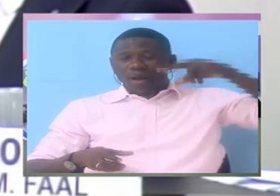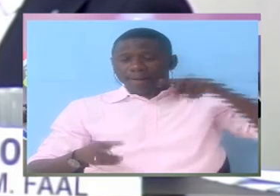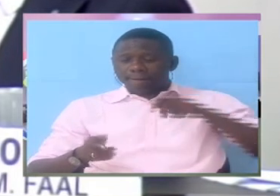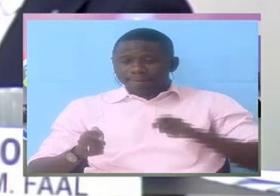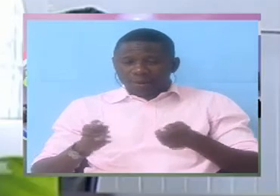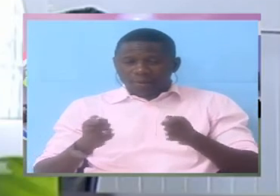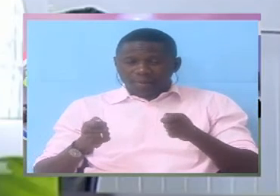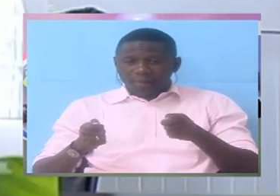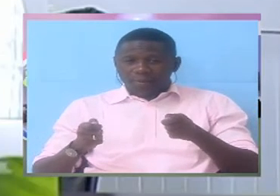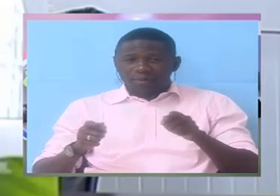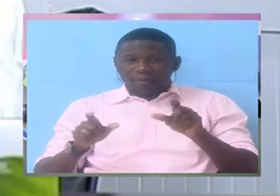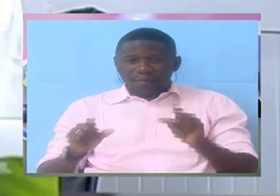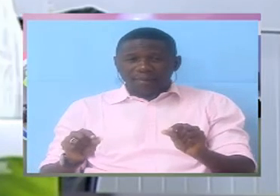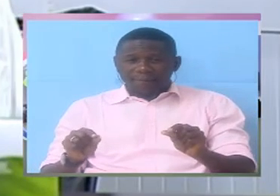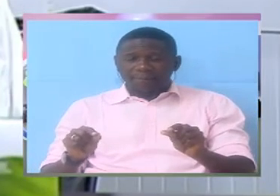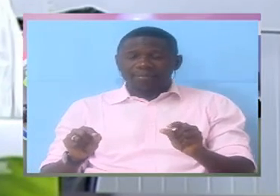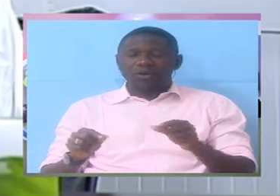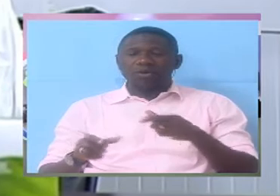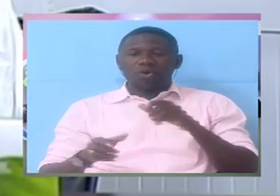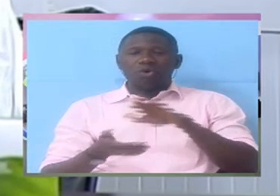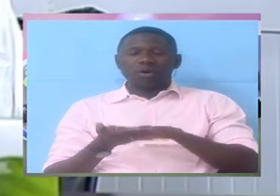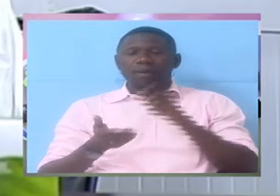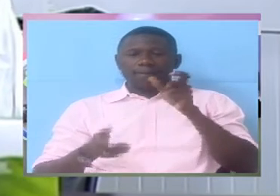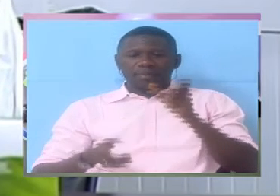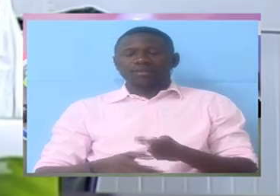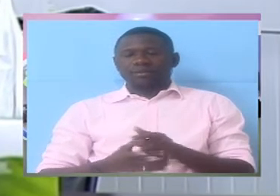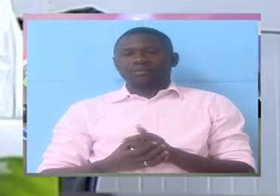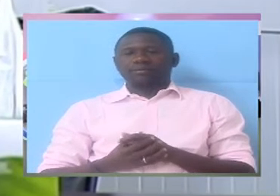la wala abe okono wala mka pose kurangola.